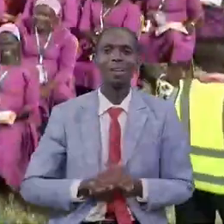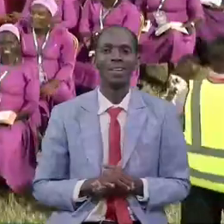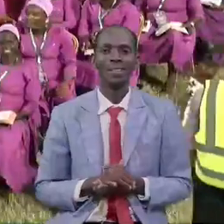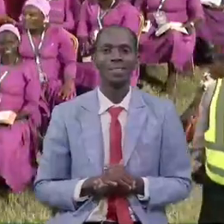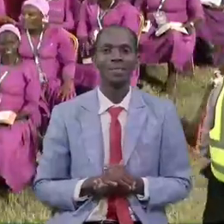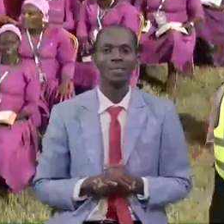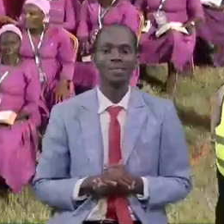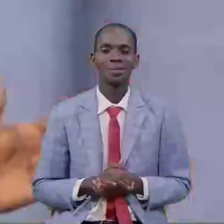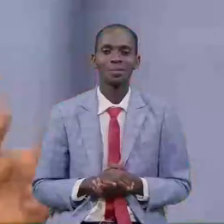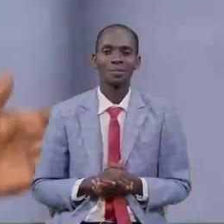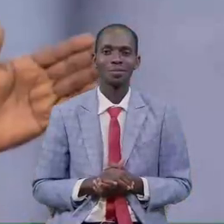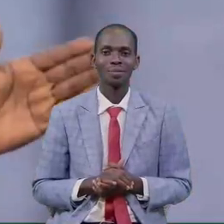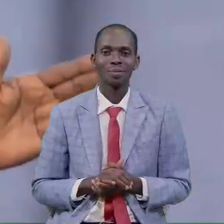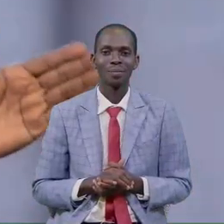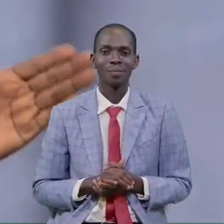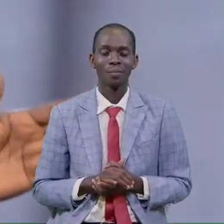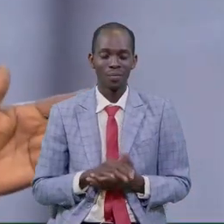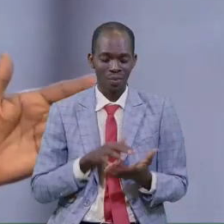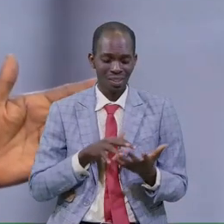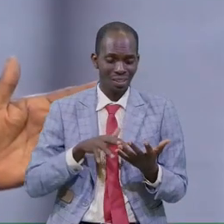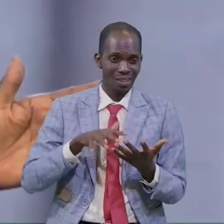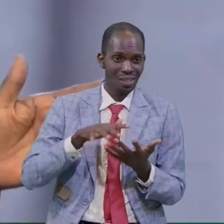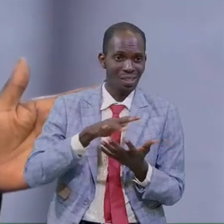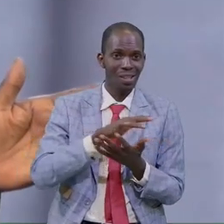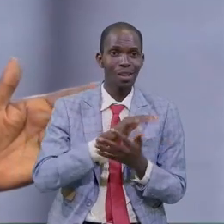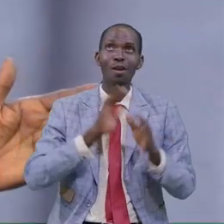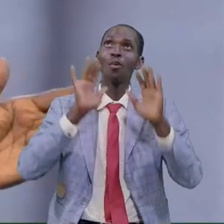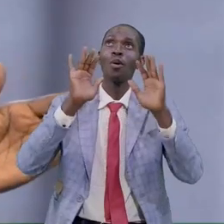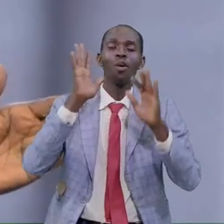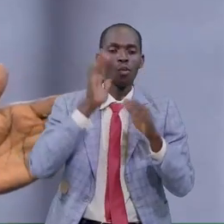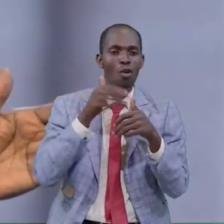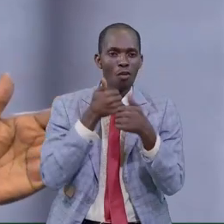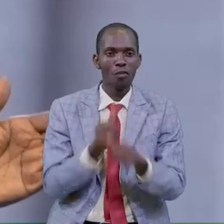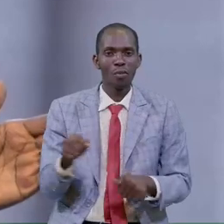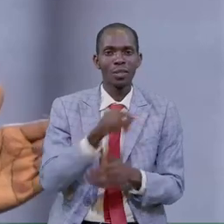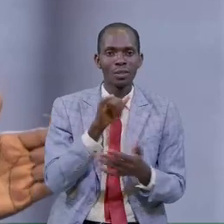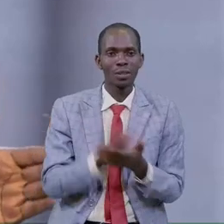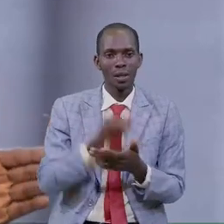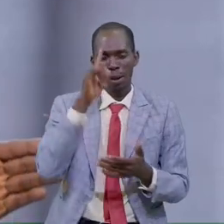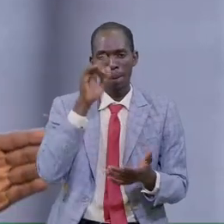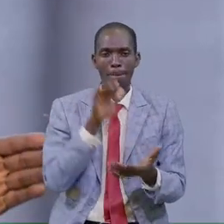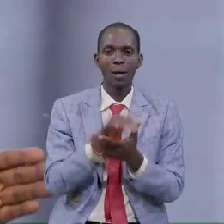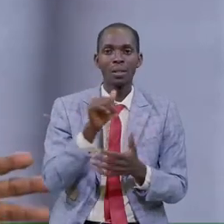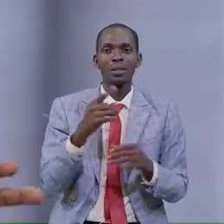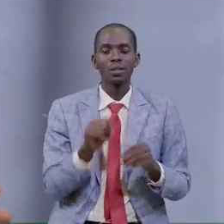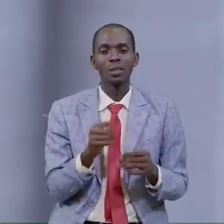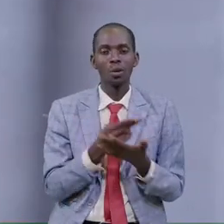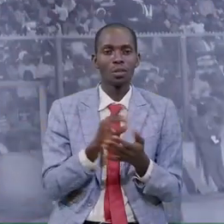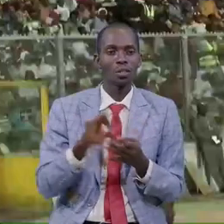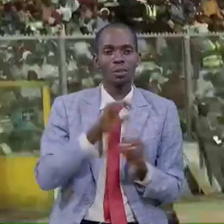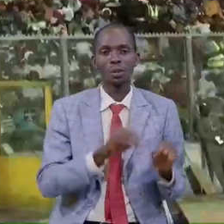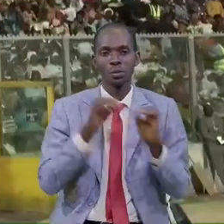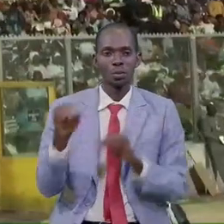ce verset. These signs shall follow them that believe. The Holy Spirit put an amen after that.